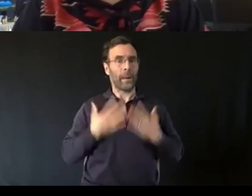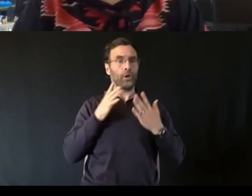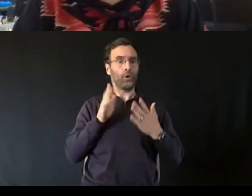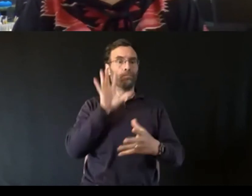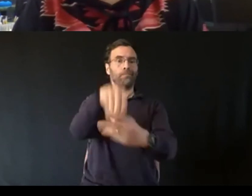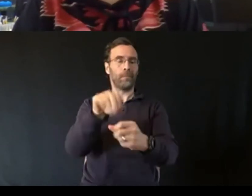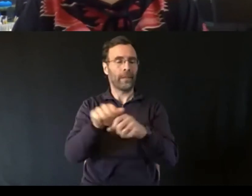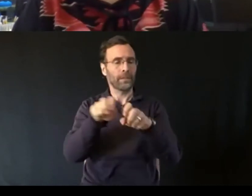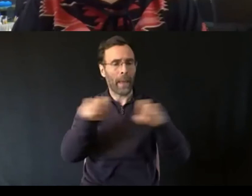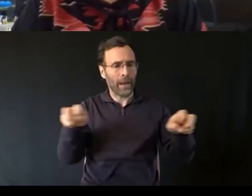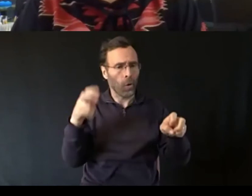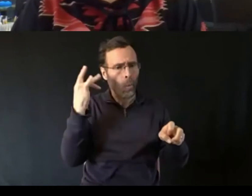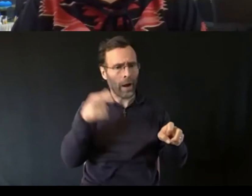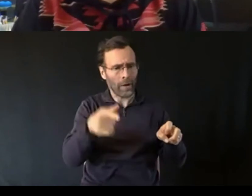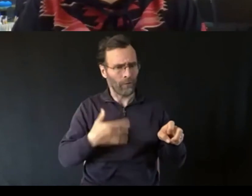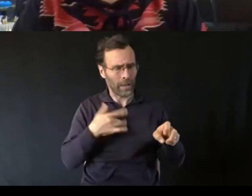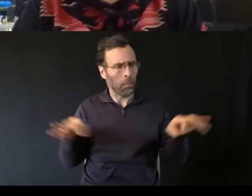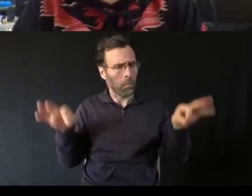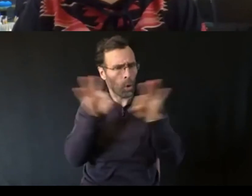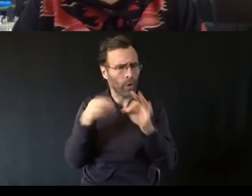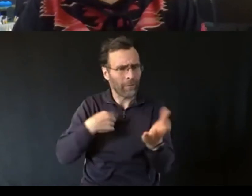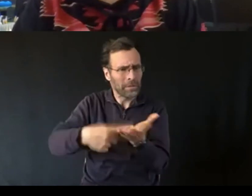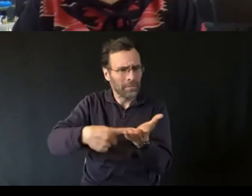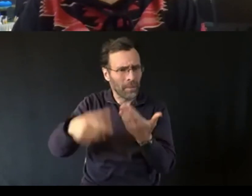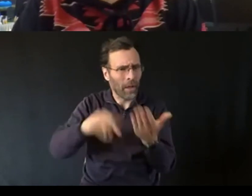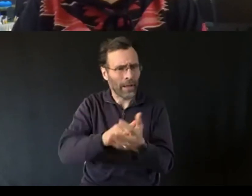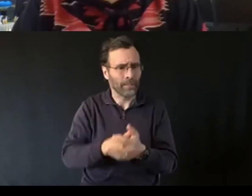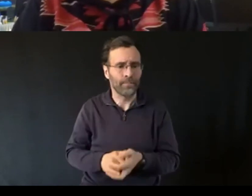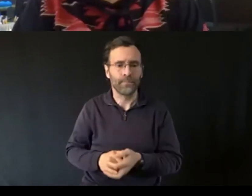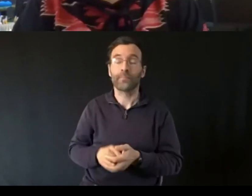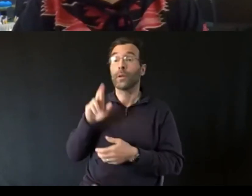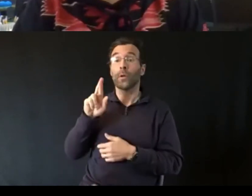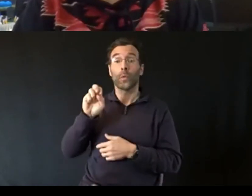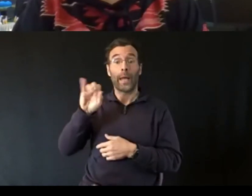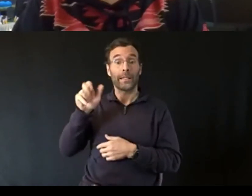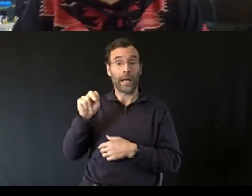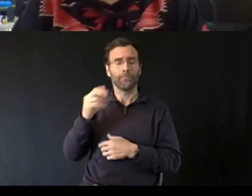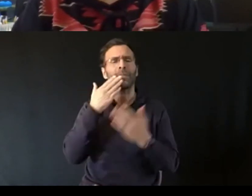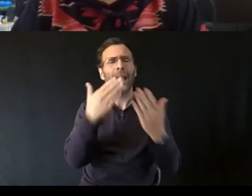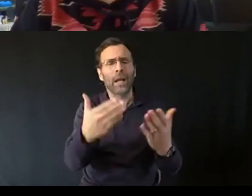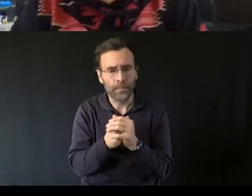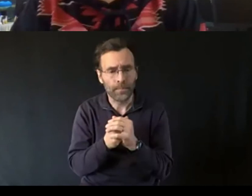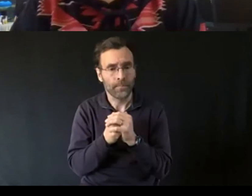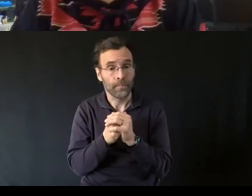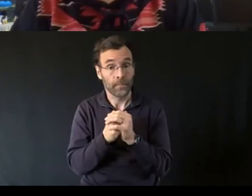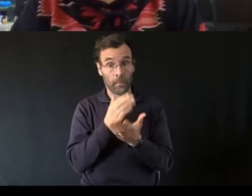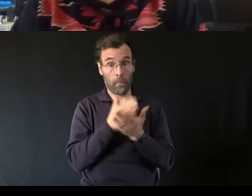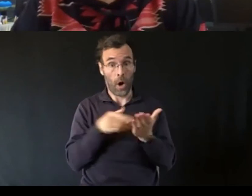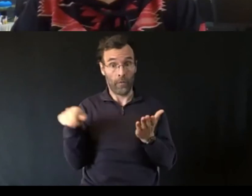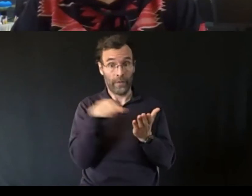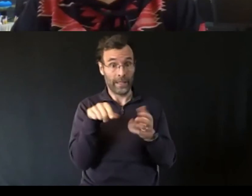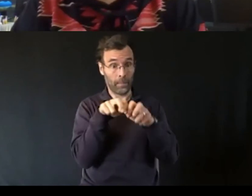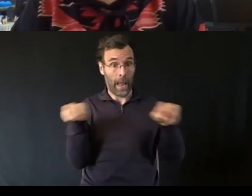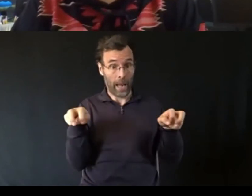panel, and why do you feel that we need to have these discussions? Thanks, Georgia. Being part of the panel, first of